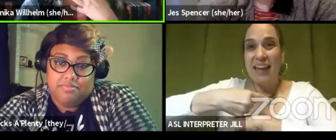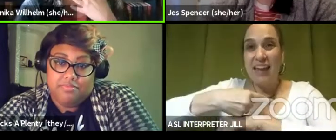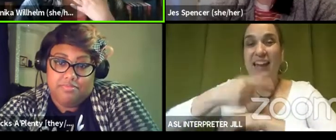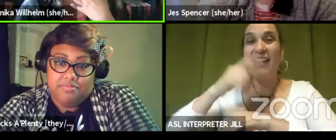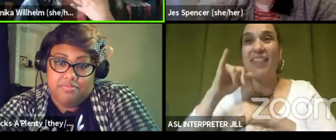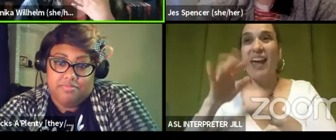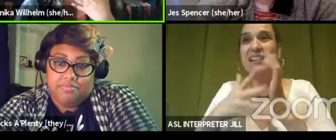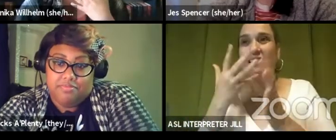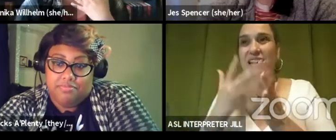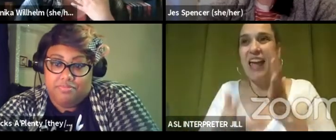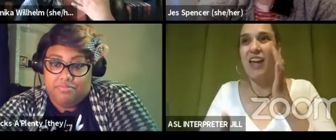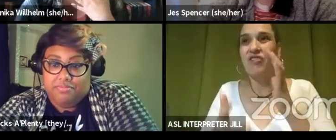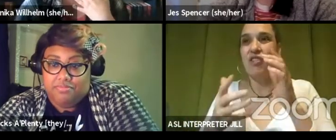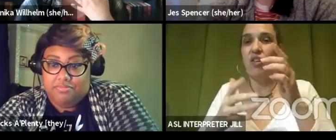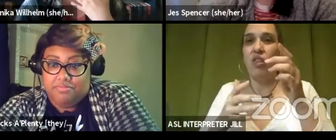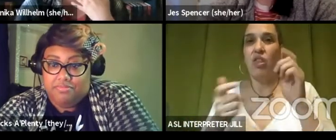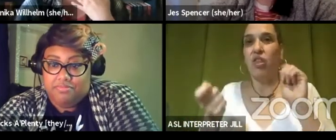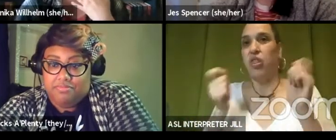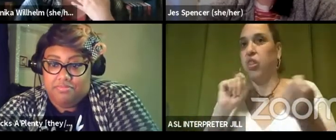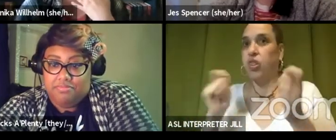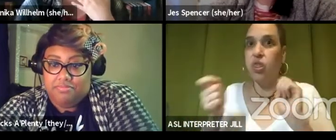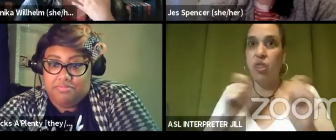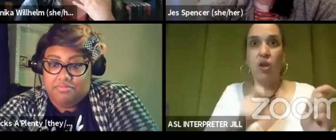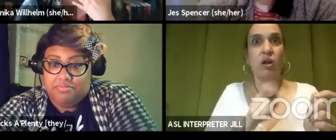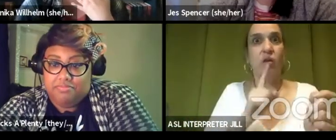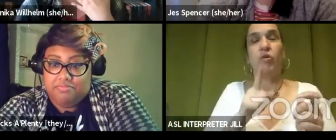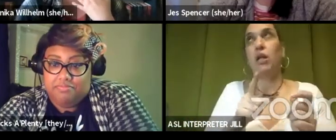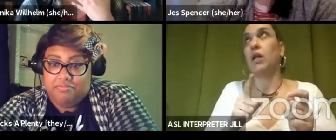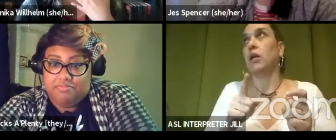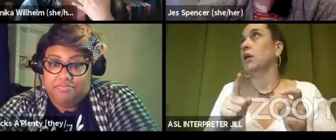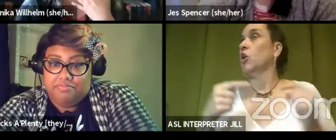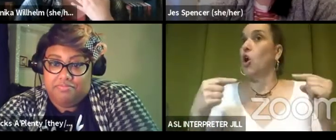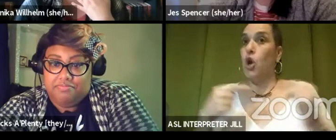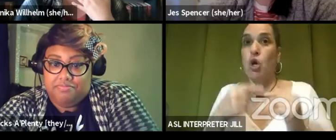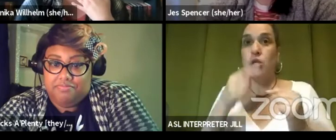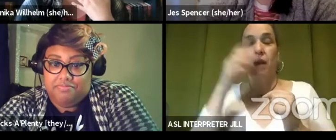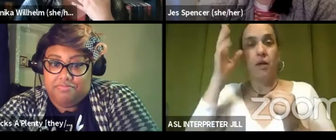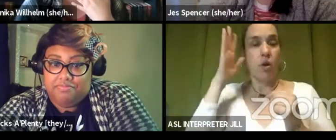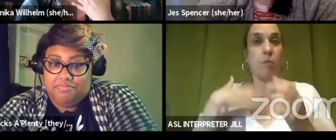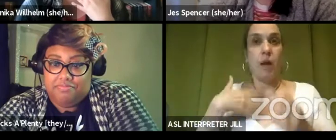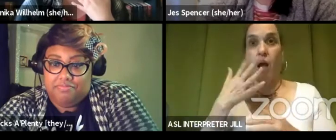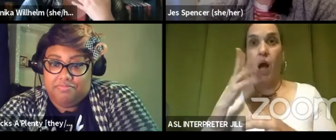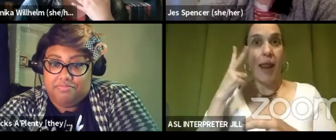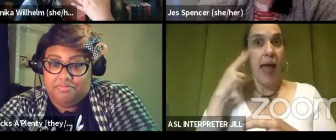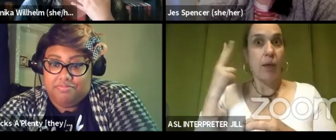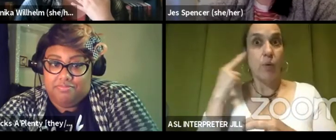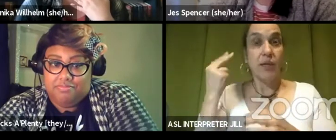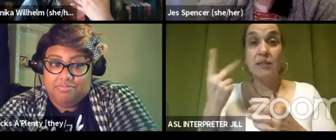scheduling rodeo, like, my God. Yes, Halloween. Oh, my God. Someone just mentioned Halloween. The amount of times that I've